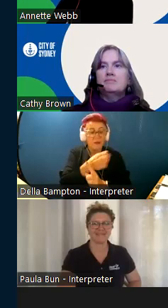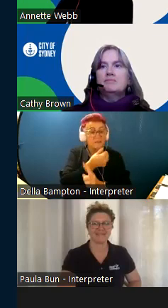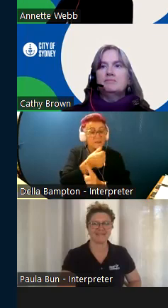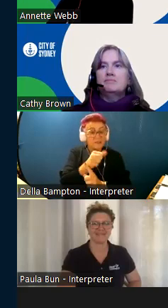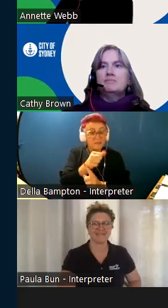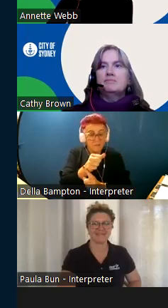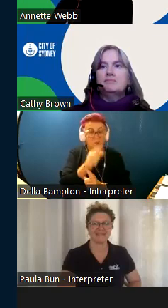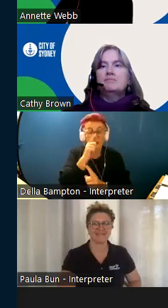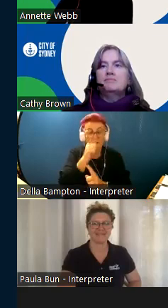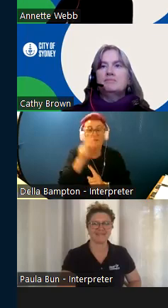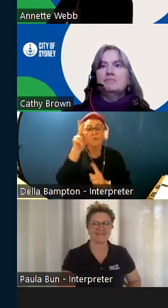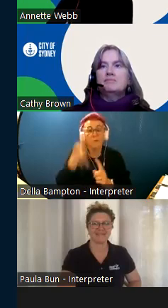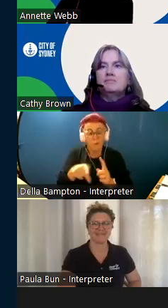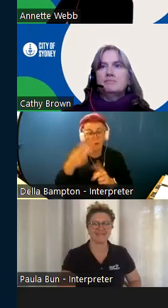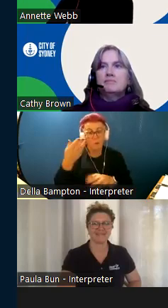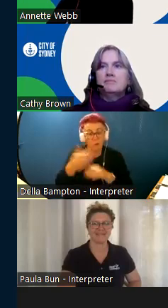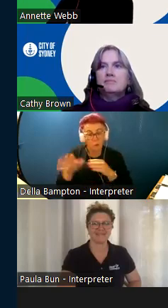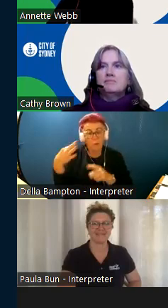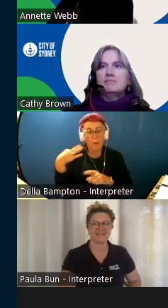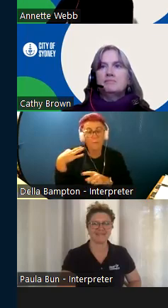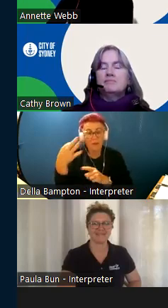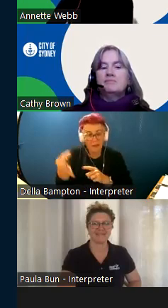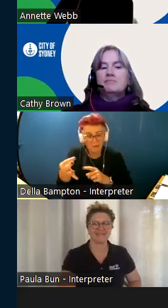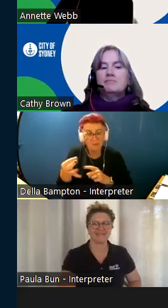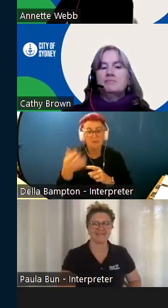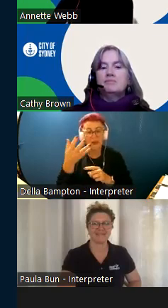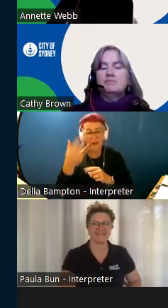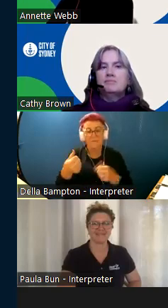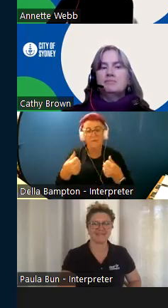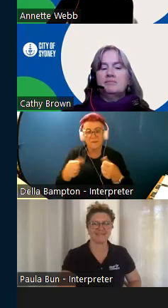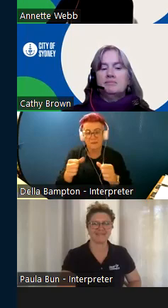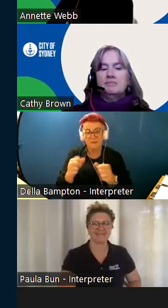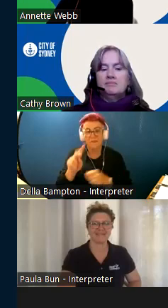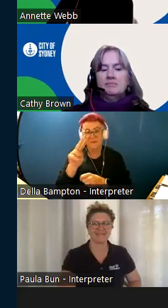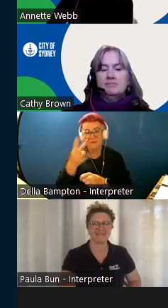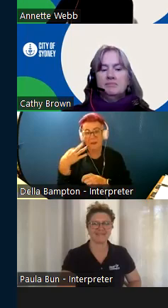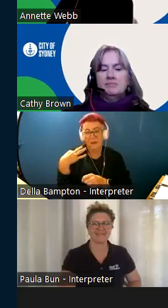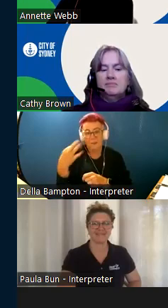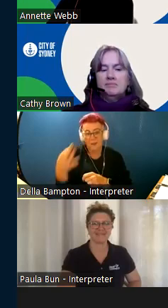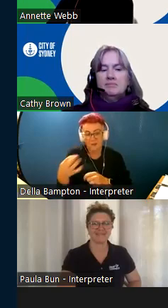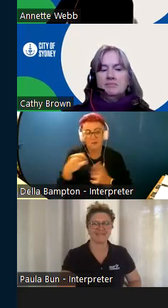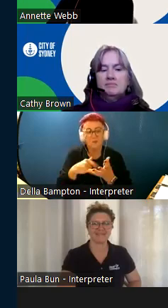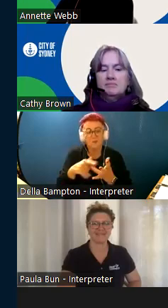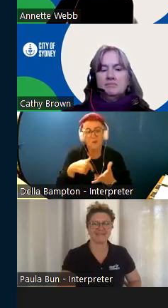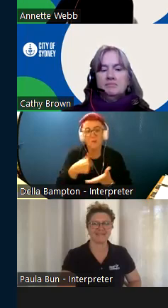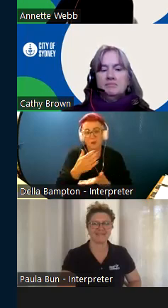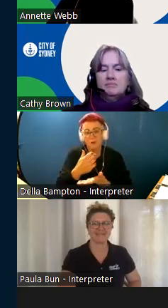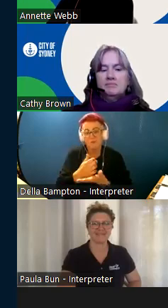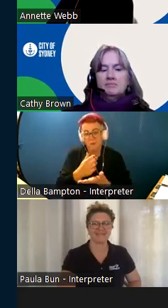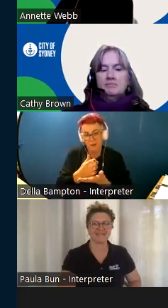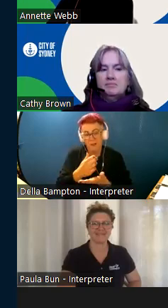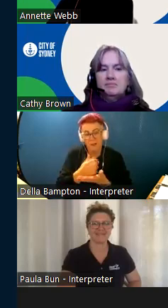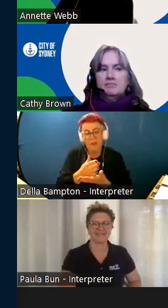to new years of the program and have been successful. So yeah, we really appreciate